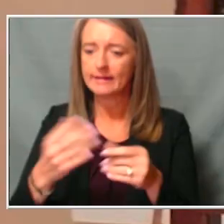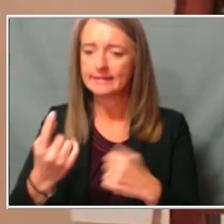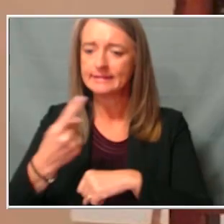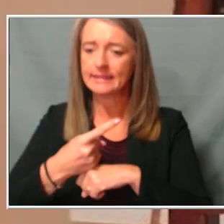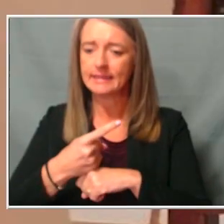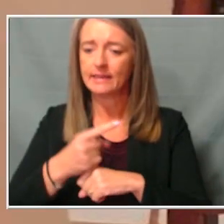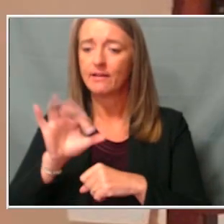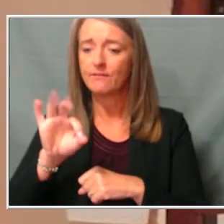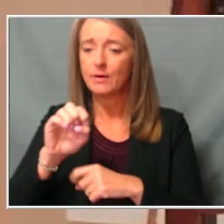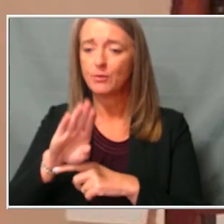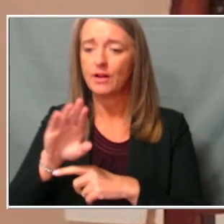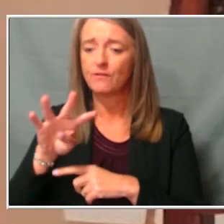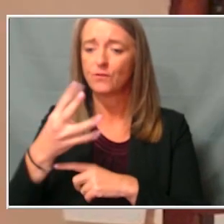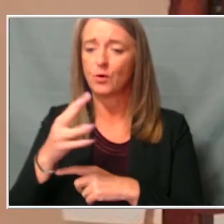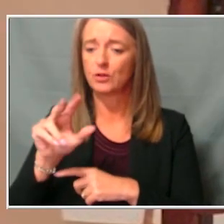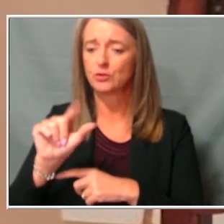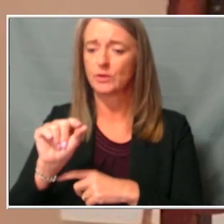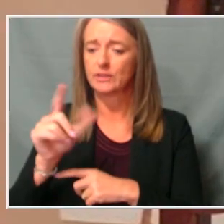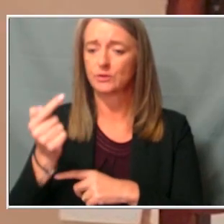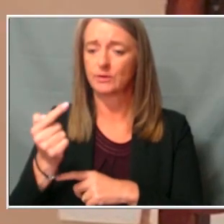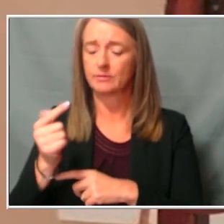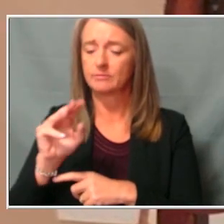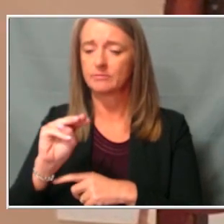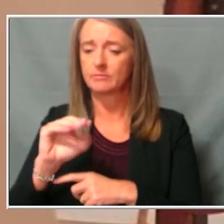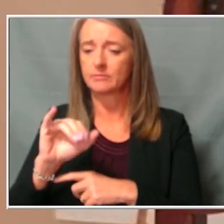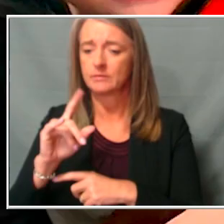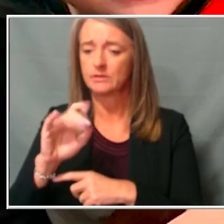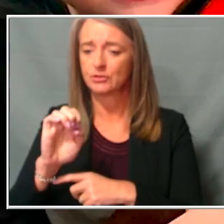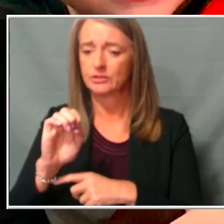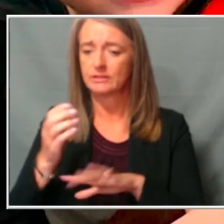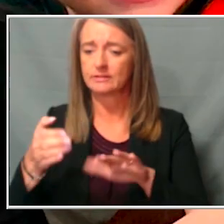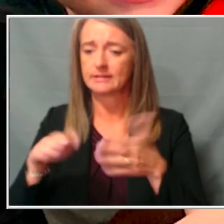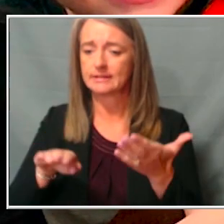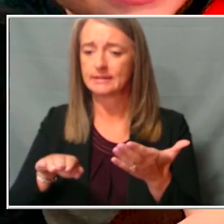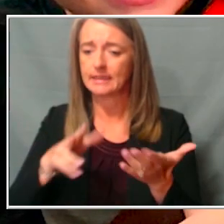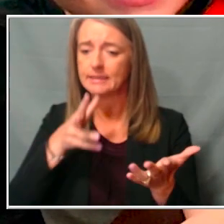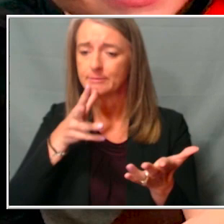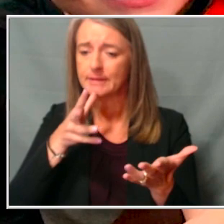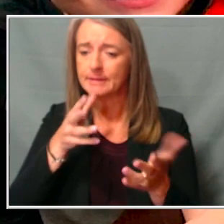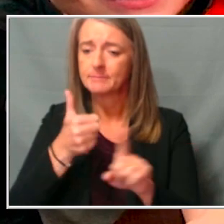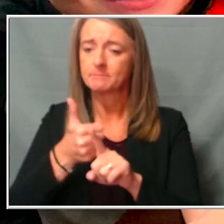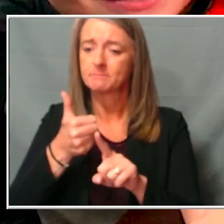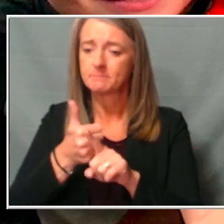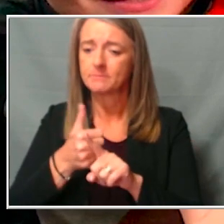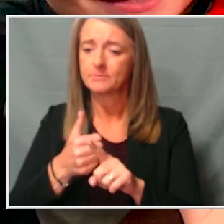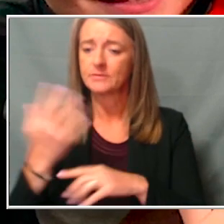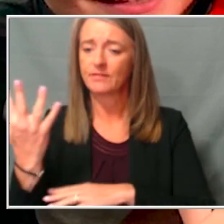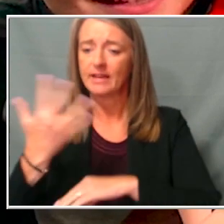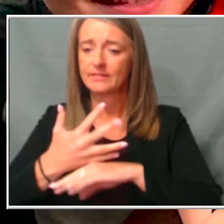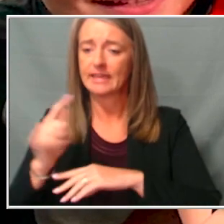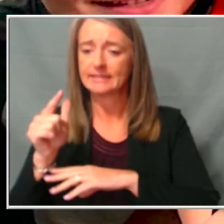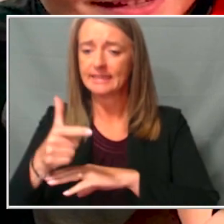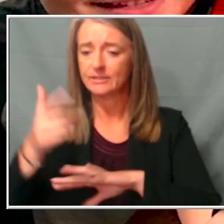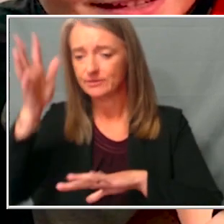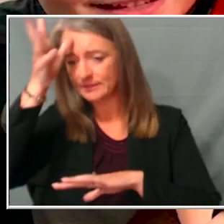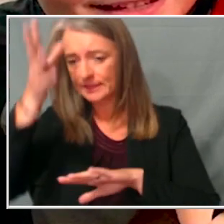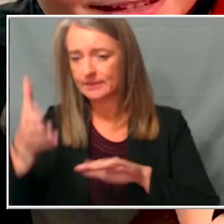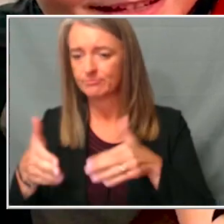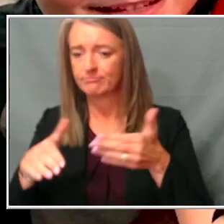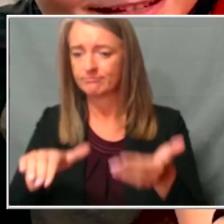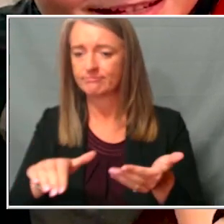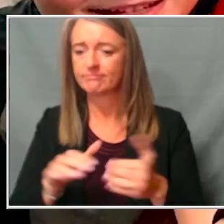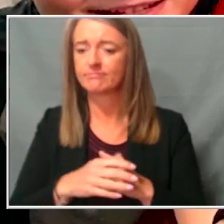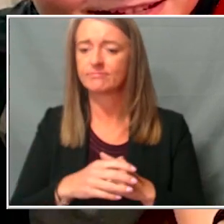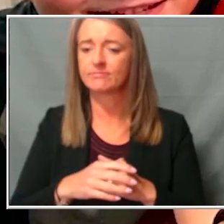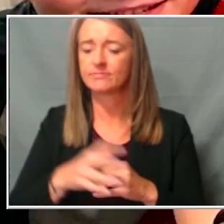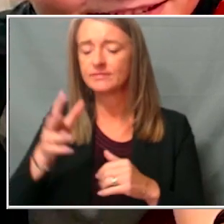February 4th, 2021, Michelle's mom died from COVID. 5 days later, it took her dad. This year's been really hard. It's my